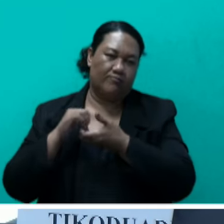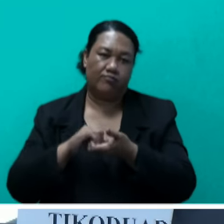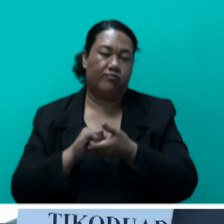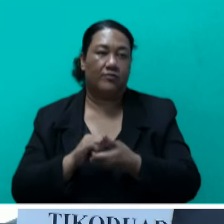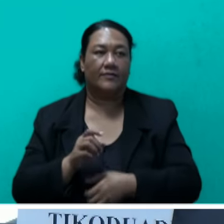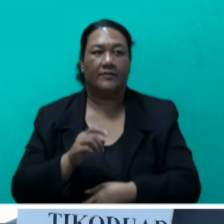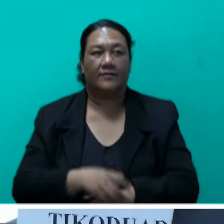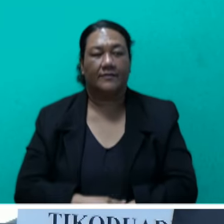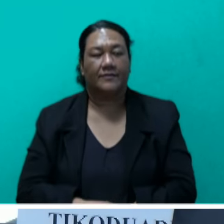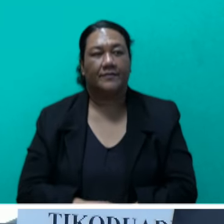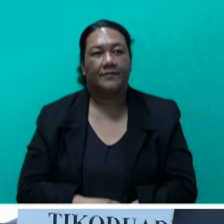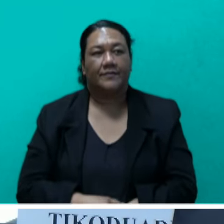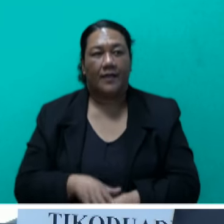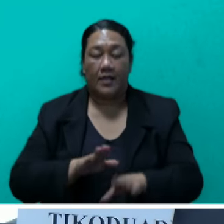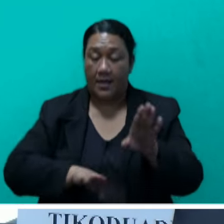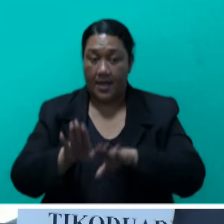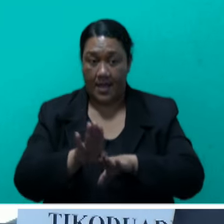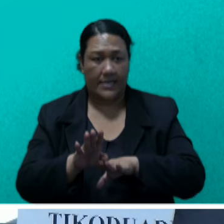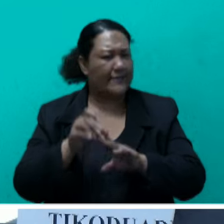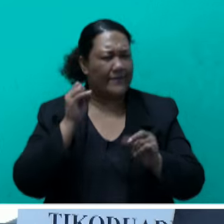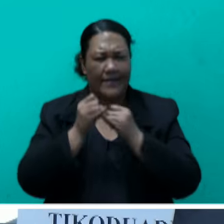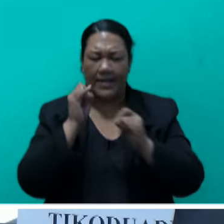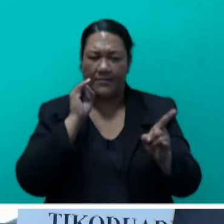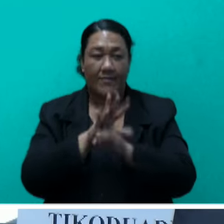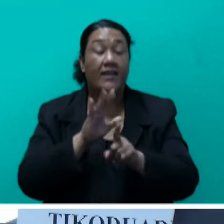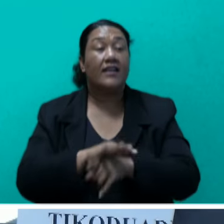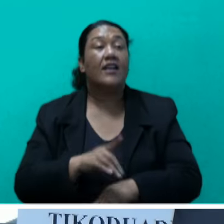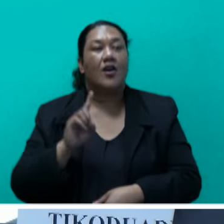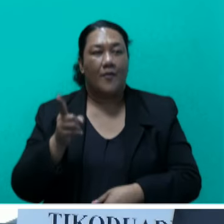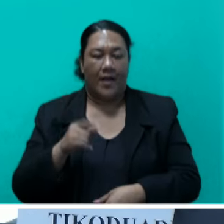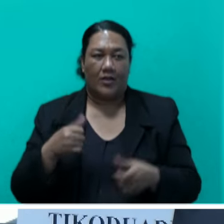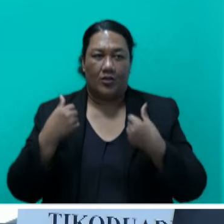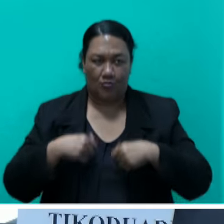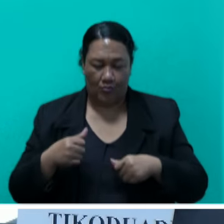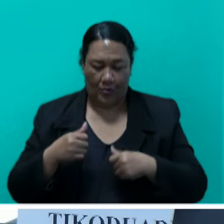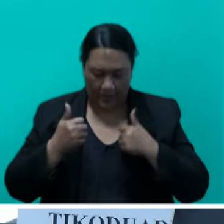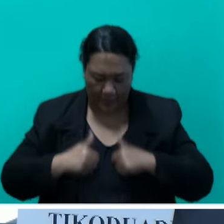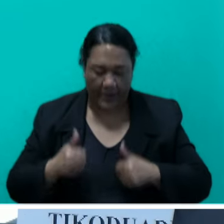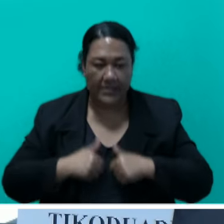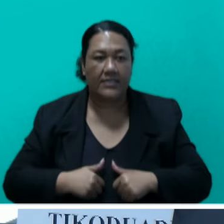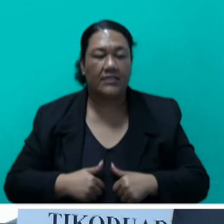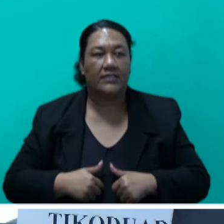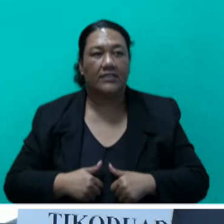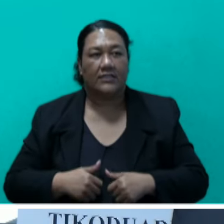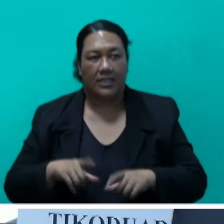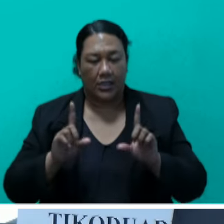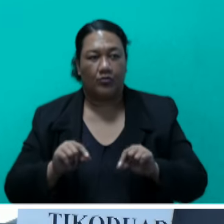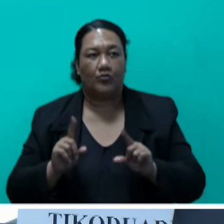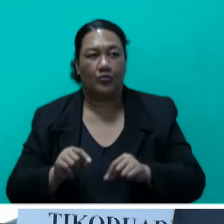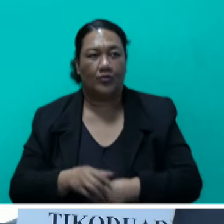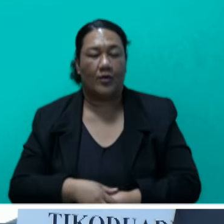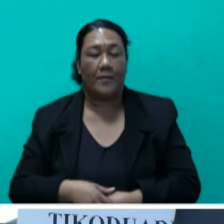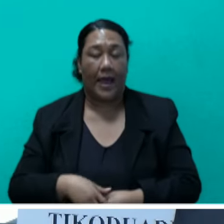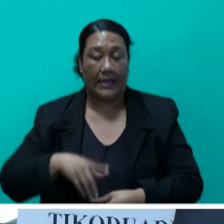very crucial step in our commitment to revitalize this essential transport network. However, I want to make it very